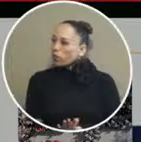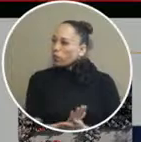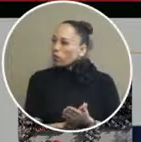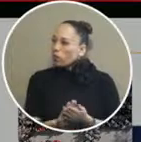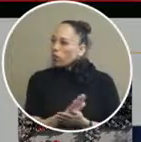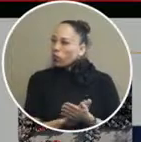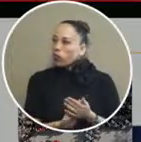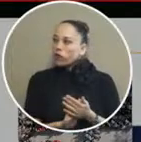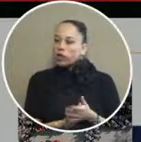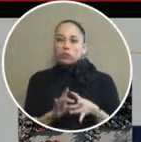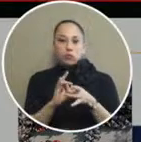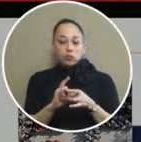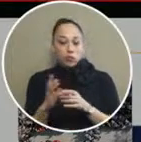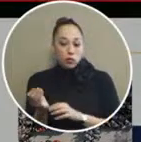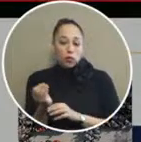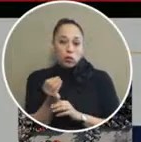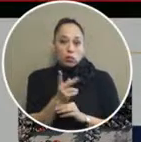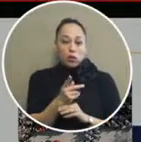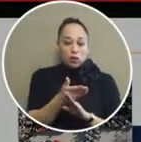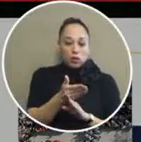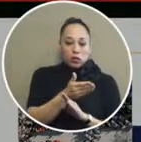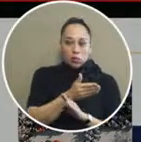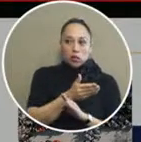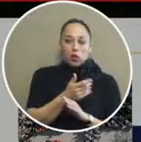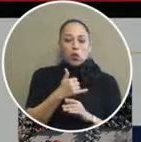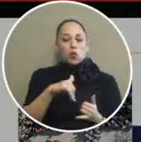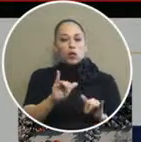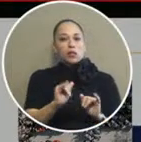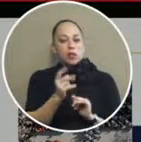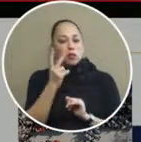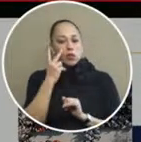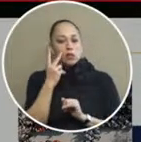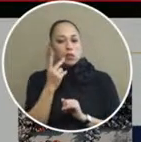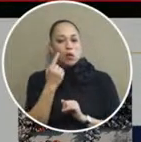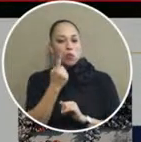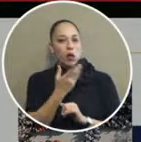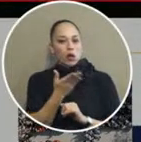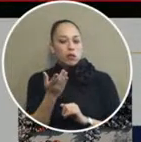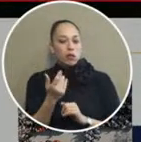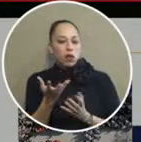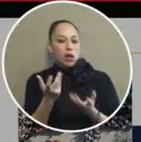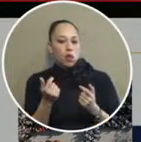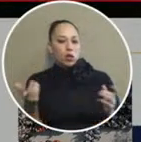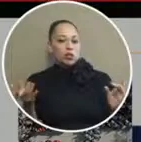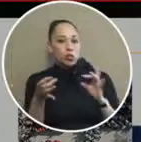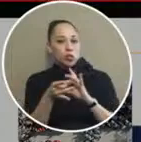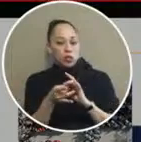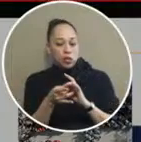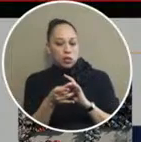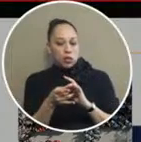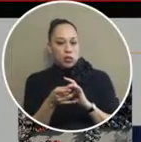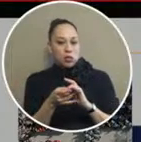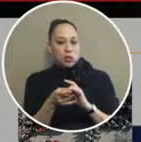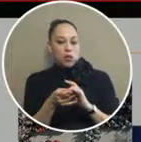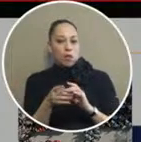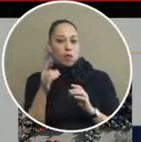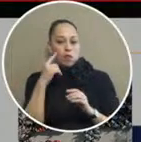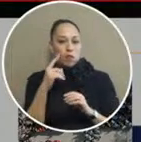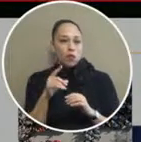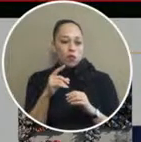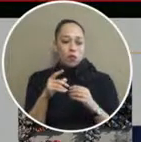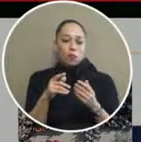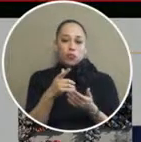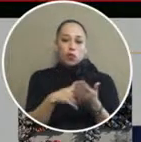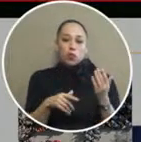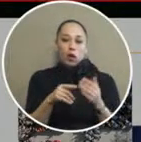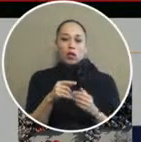Now, in kind of going back to the previous slide, and we can stay on the slide, but one point that I did want to make in connecting back to something that Dr. Carranza mentioned